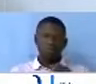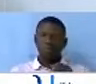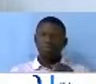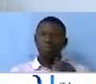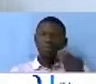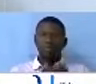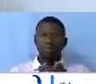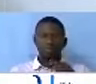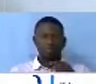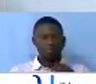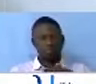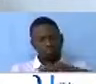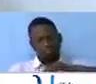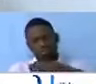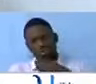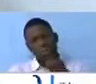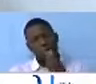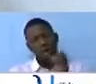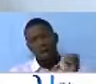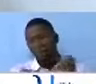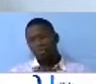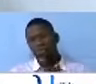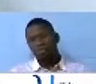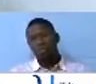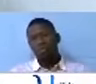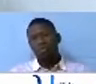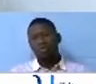That was on a Saturday.